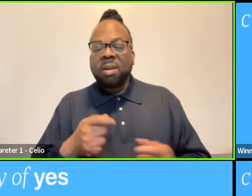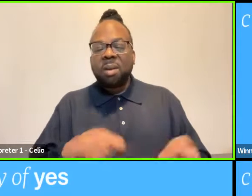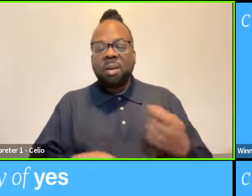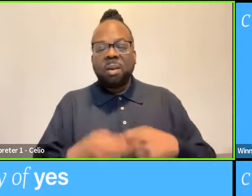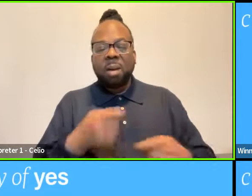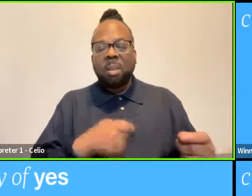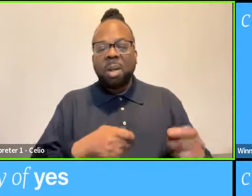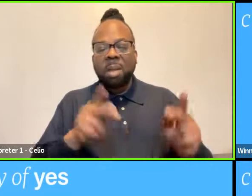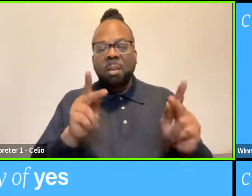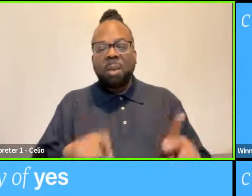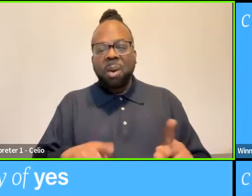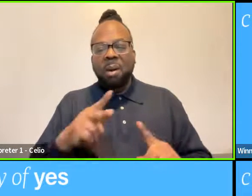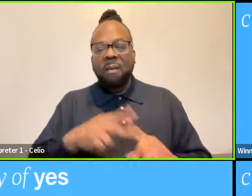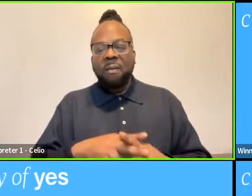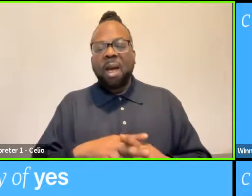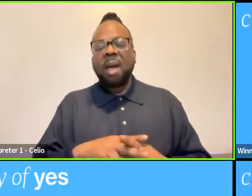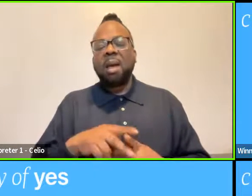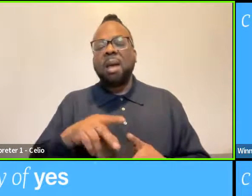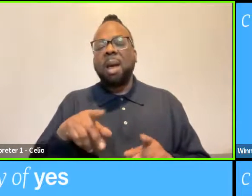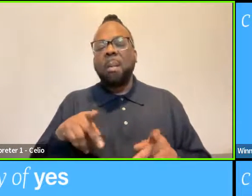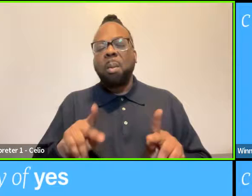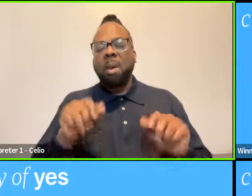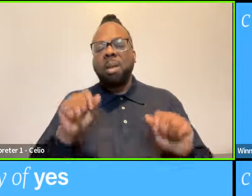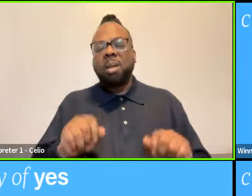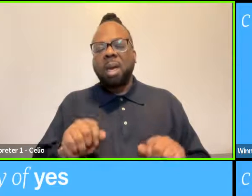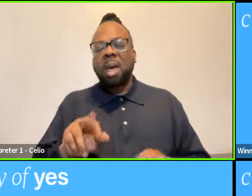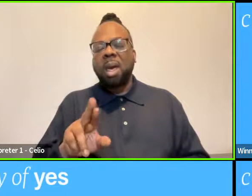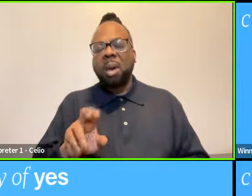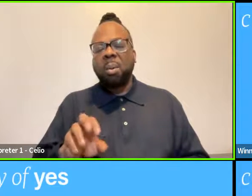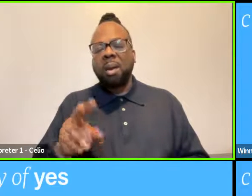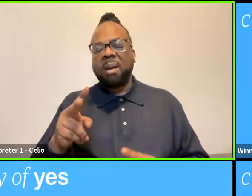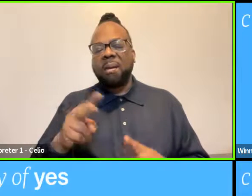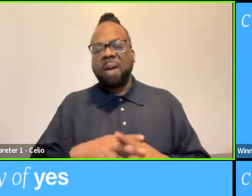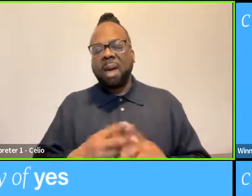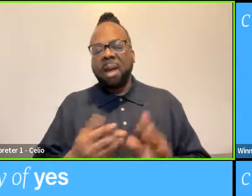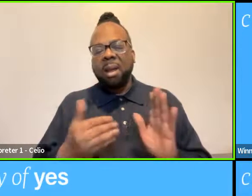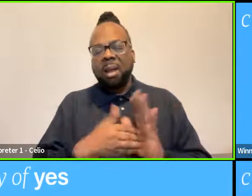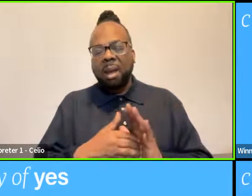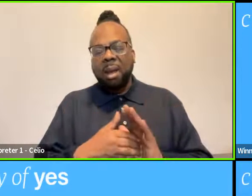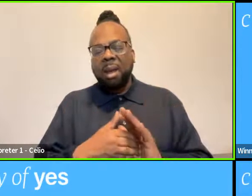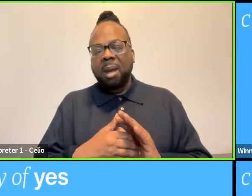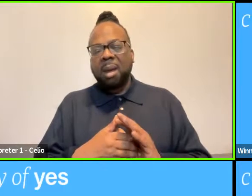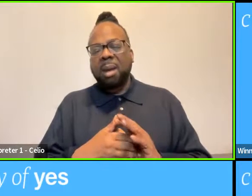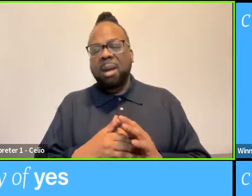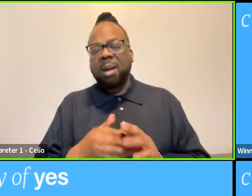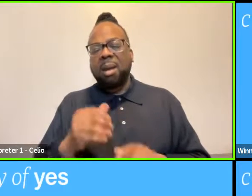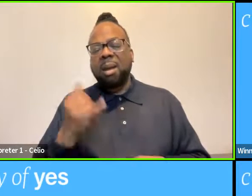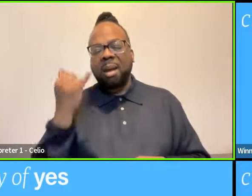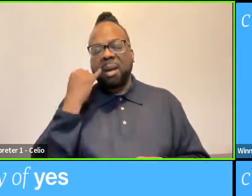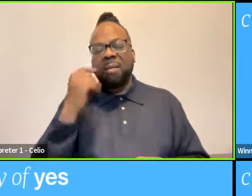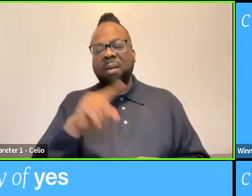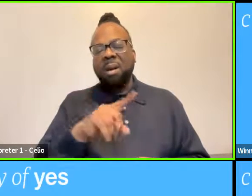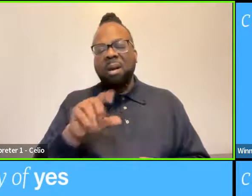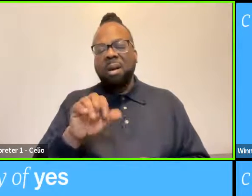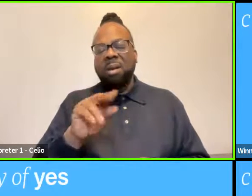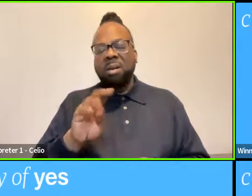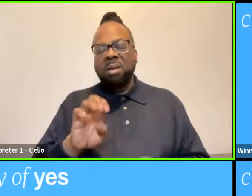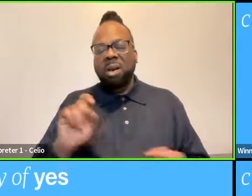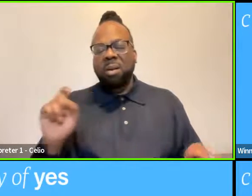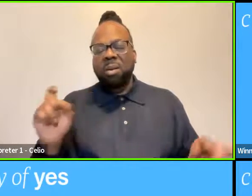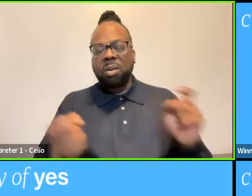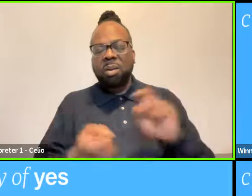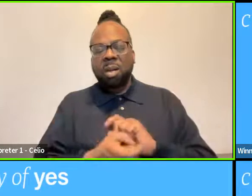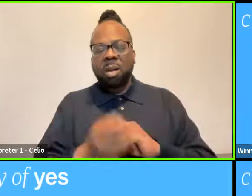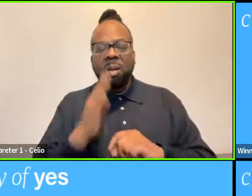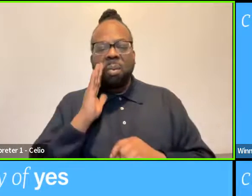So permits can be refiled though to modify a development pursuant to the new zoning if that zoning changes in the process. We talked a